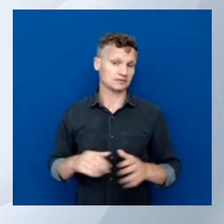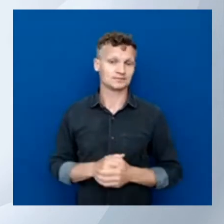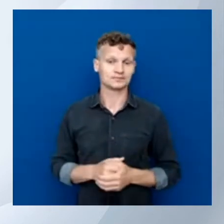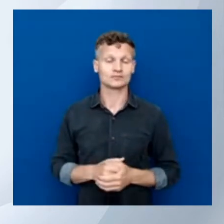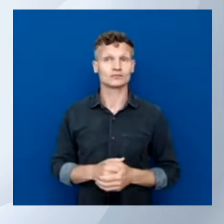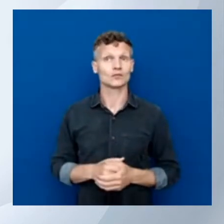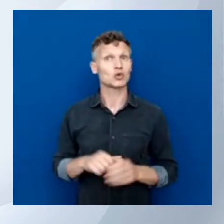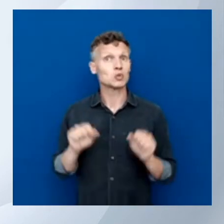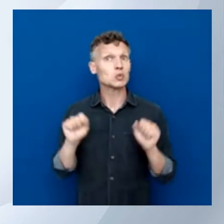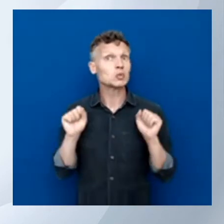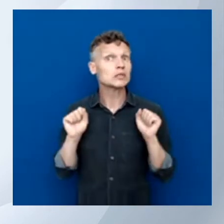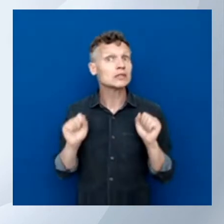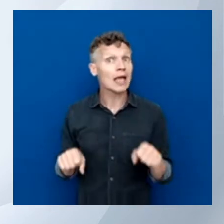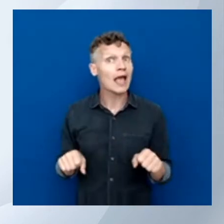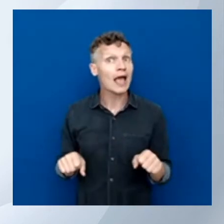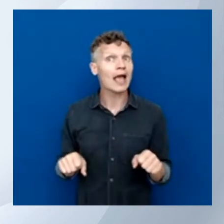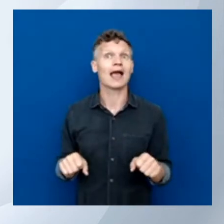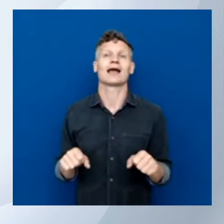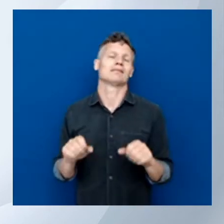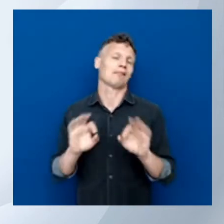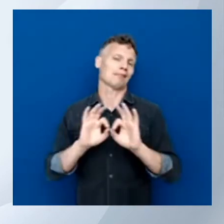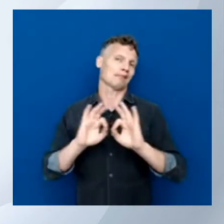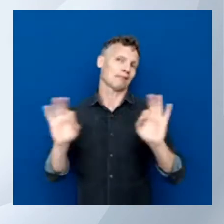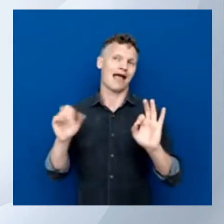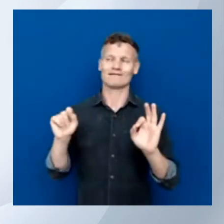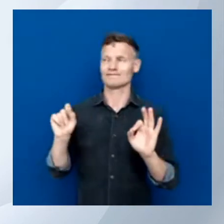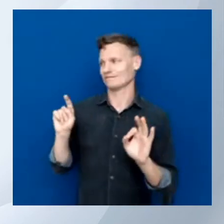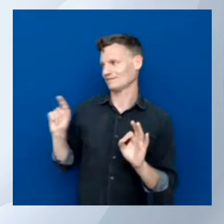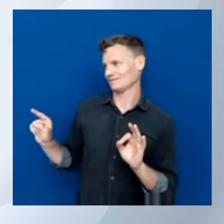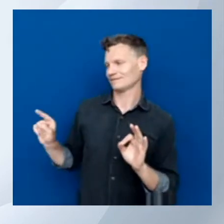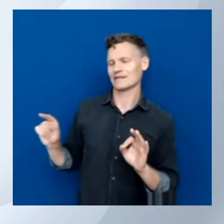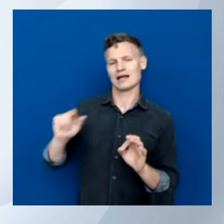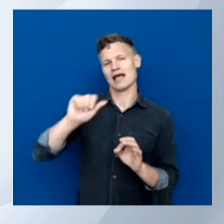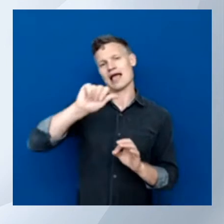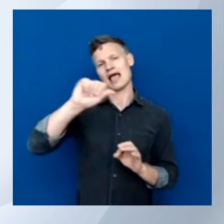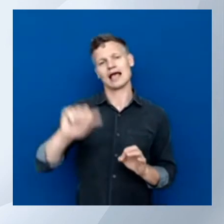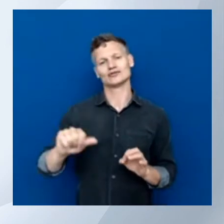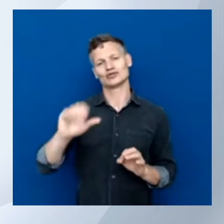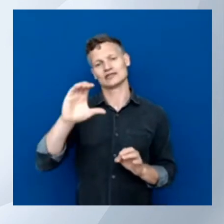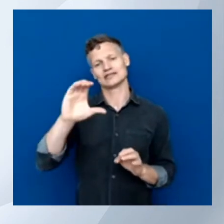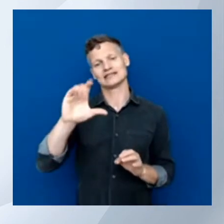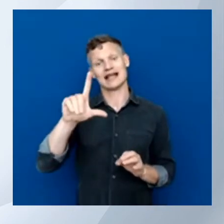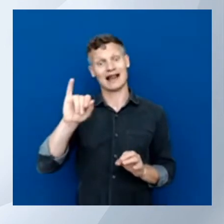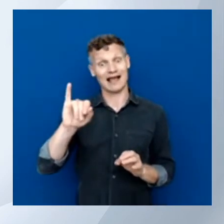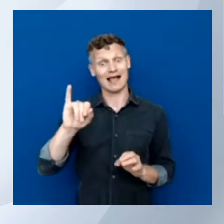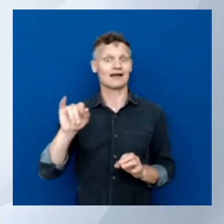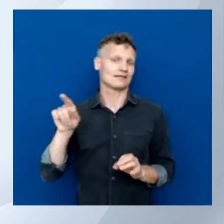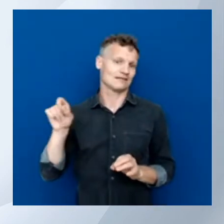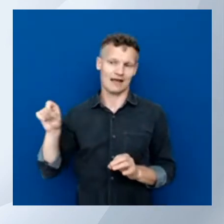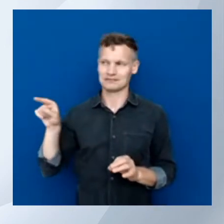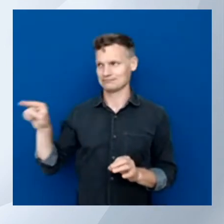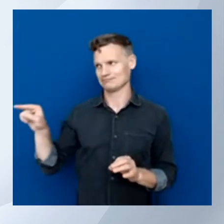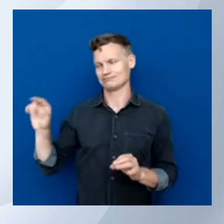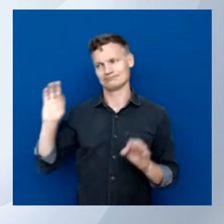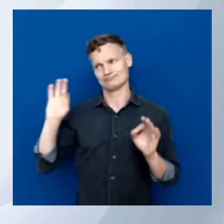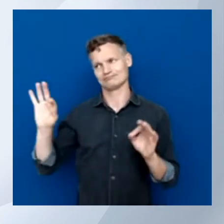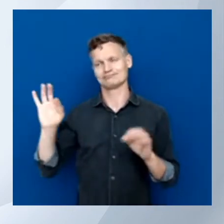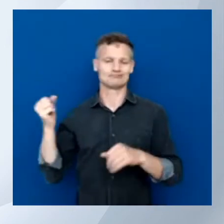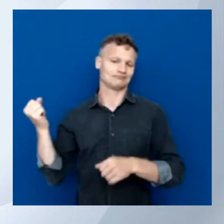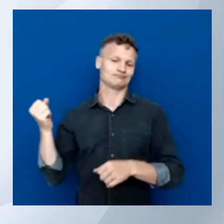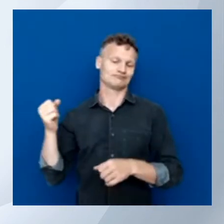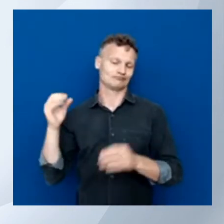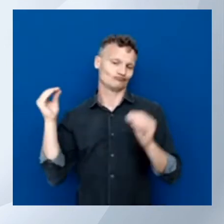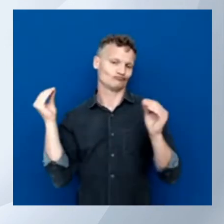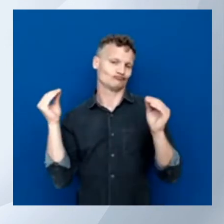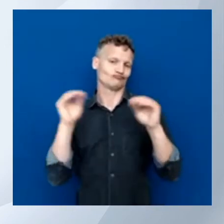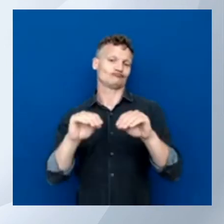there's a really nice endpoint in the Azure CLI where you can create this pretty easily. So, for example, here I could say I'd like to create a